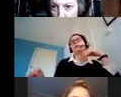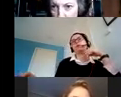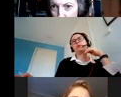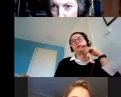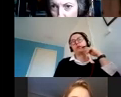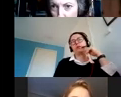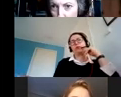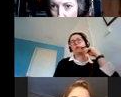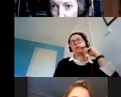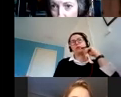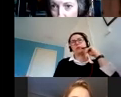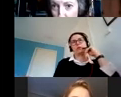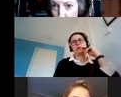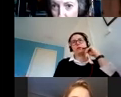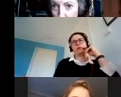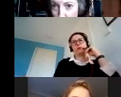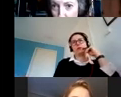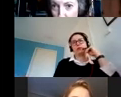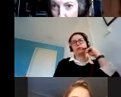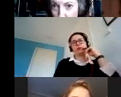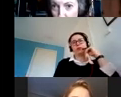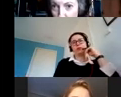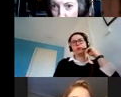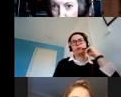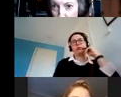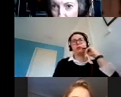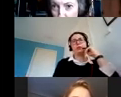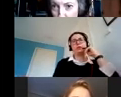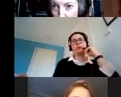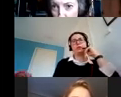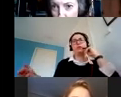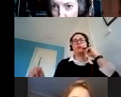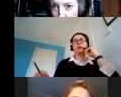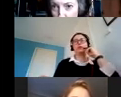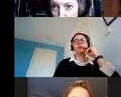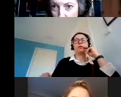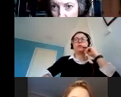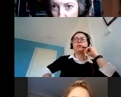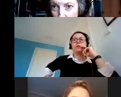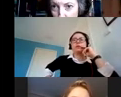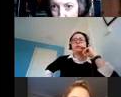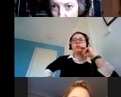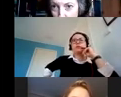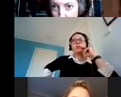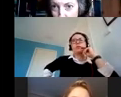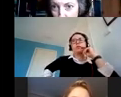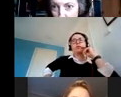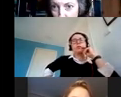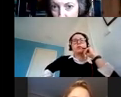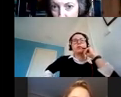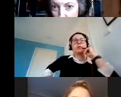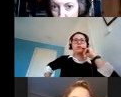let's start in the first place from the mentioned by Angelica, by Marta, and all the